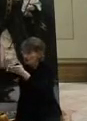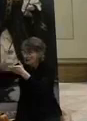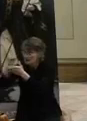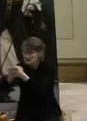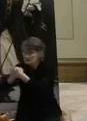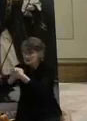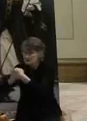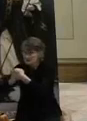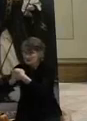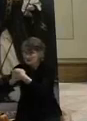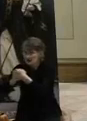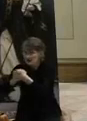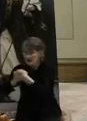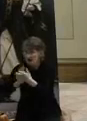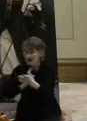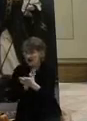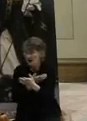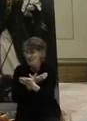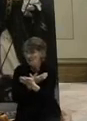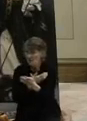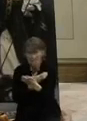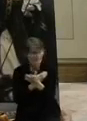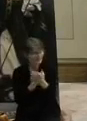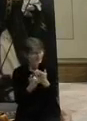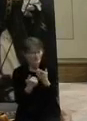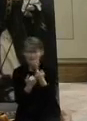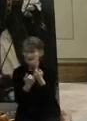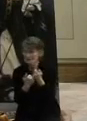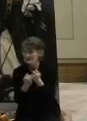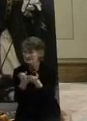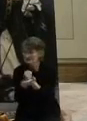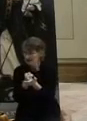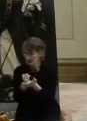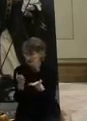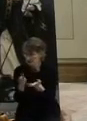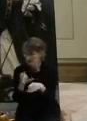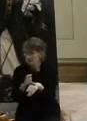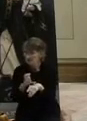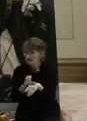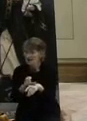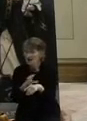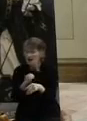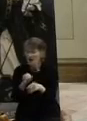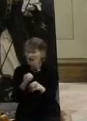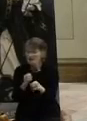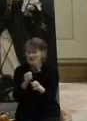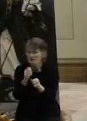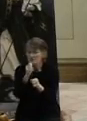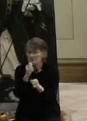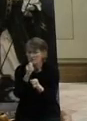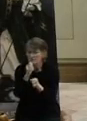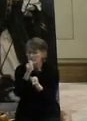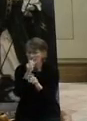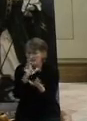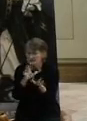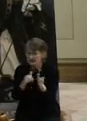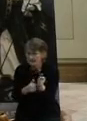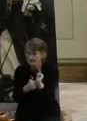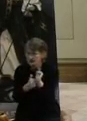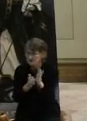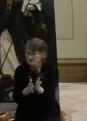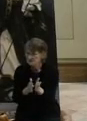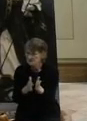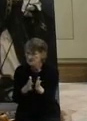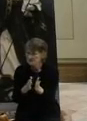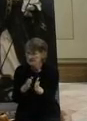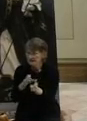beloved spouse, and our holy patron saint, and the blessed apostles and martyrs,